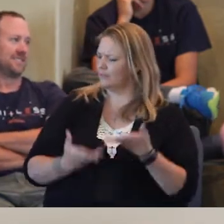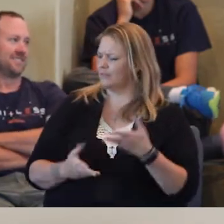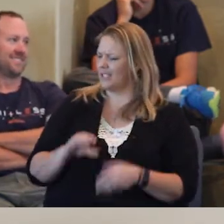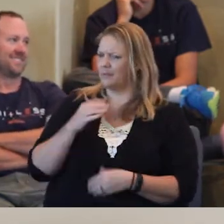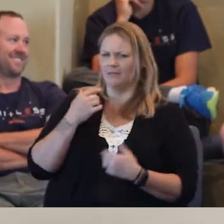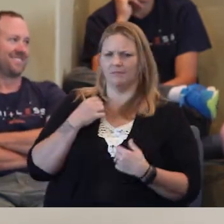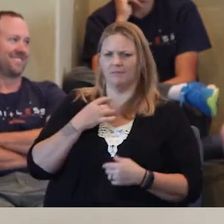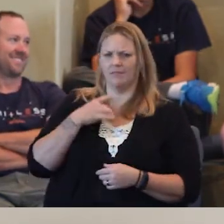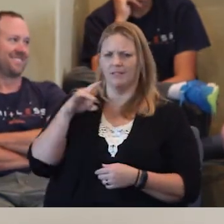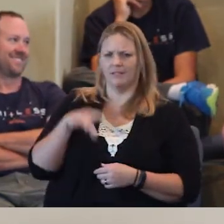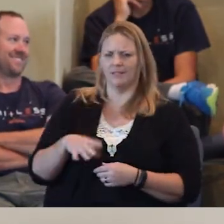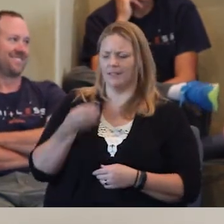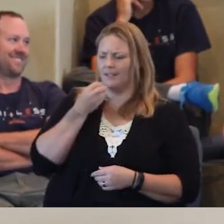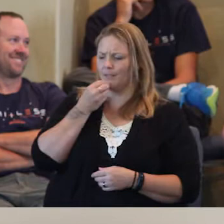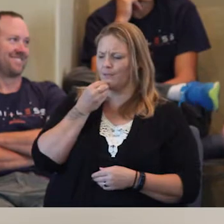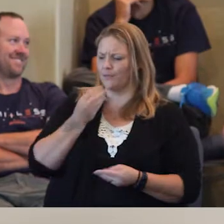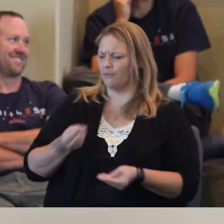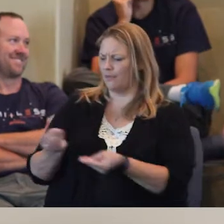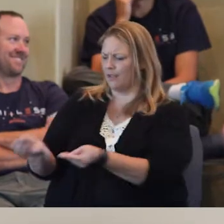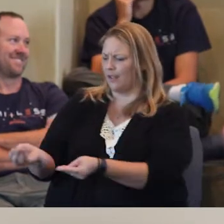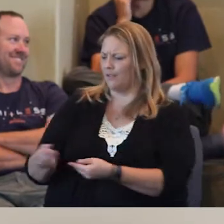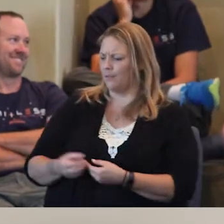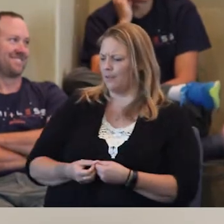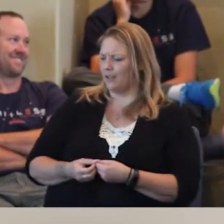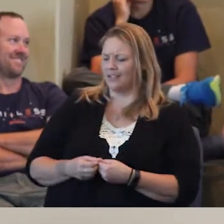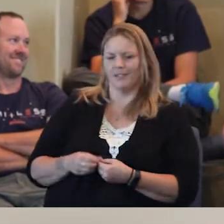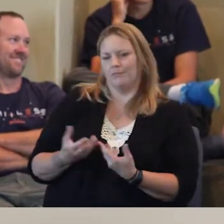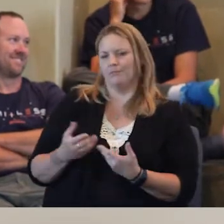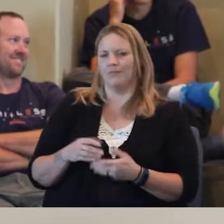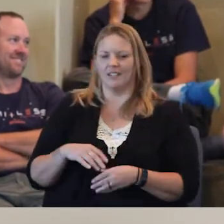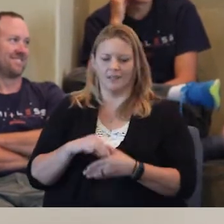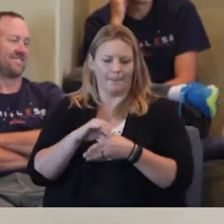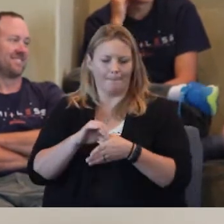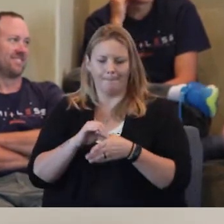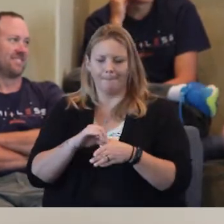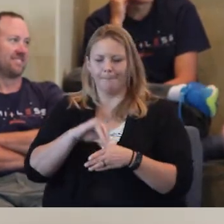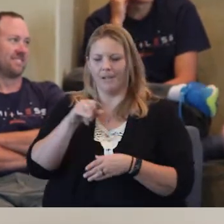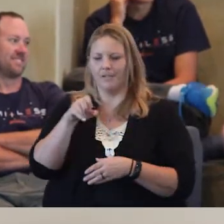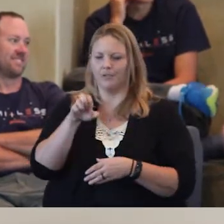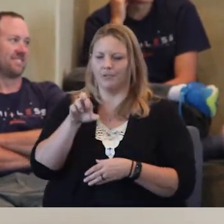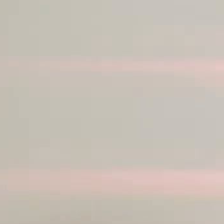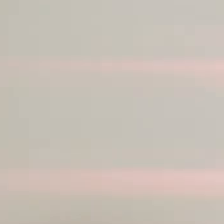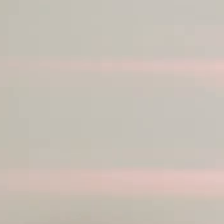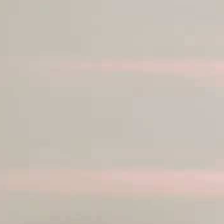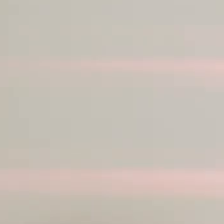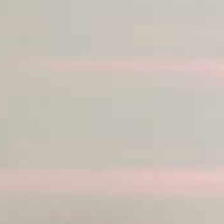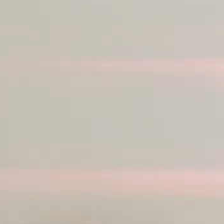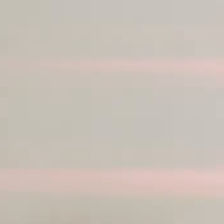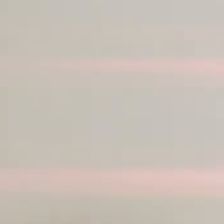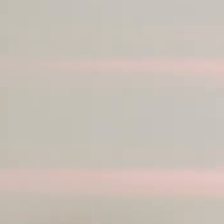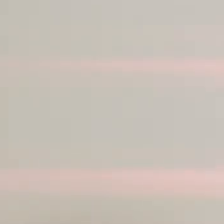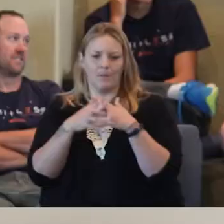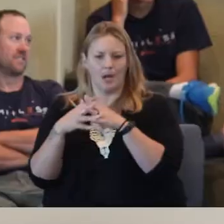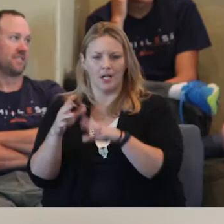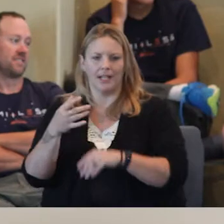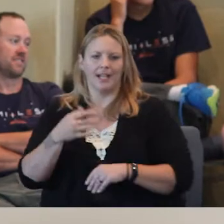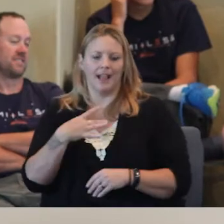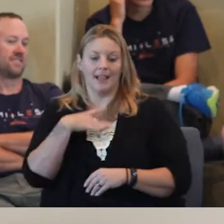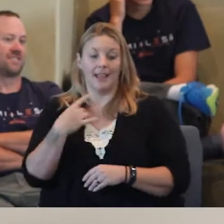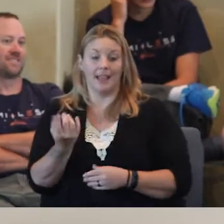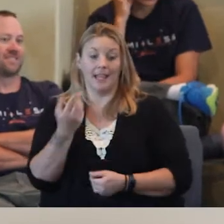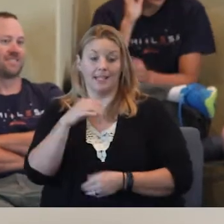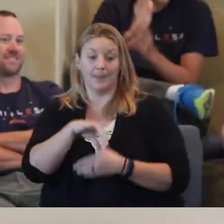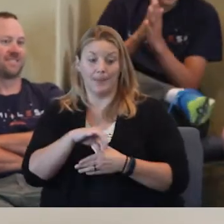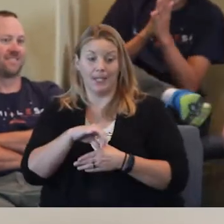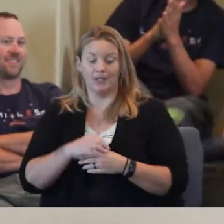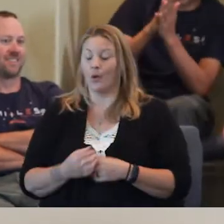maybe he doesn't like the food that I got him, because I just went in and bought some beef jerky and stuff, because he had said that he was Native American and he likes meat. So